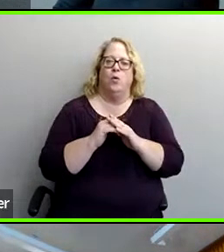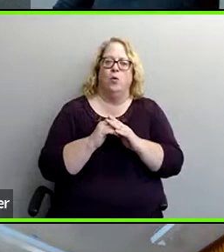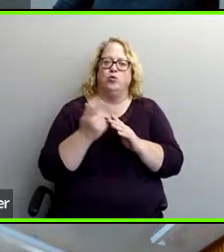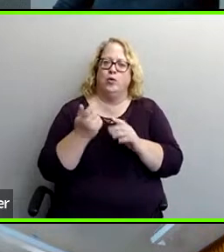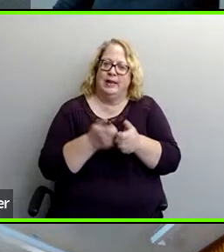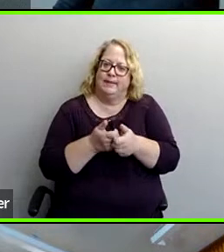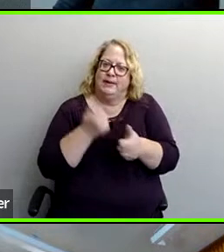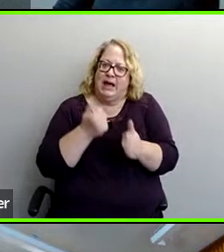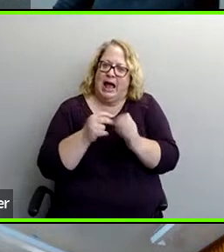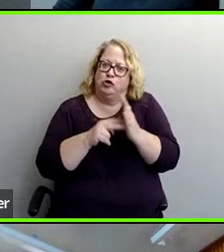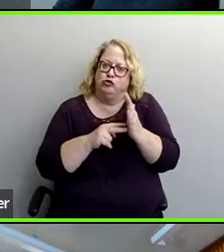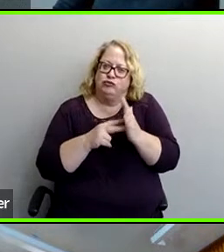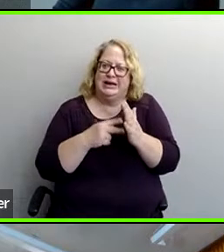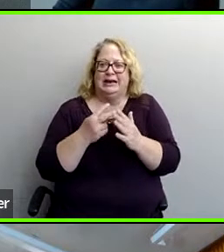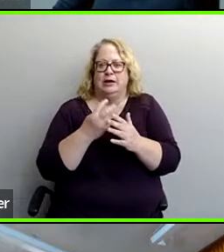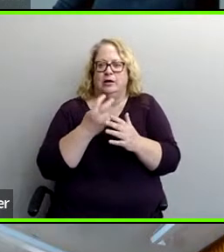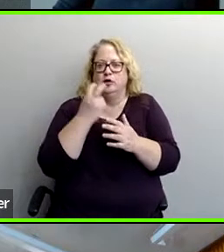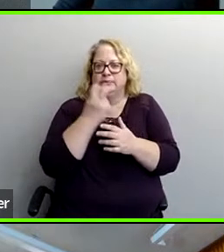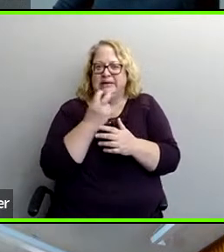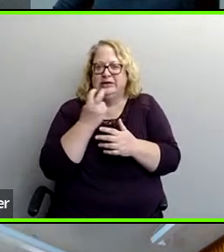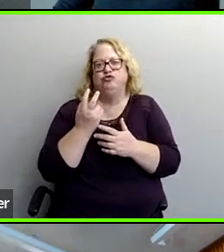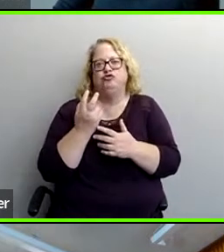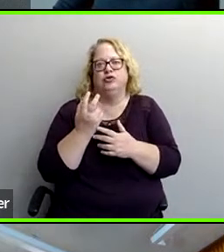are a little behind in reading or speech or,